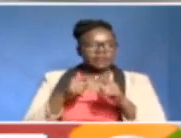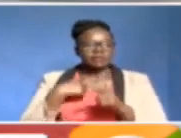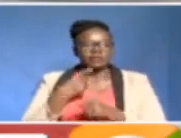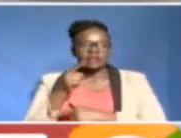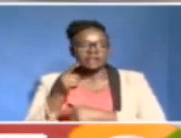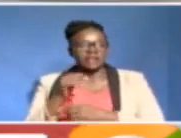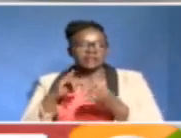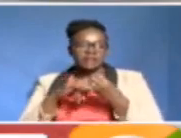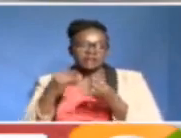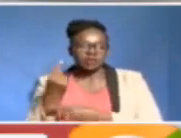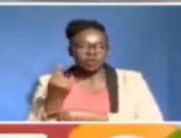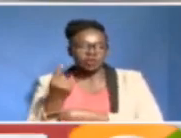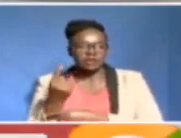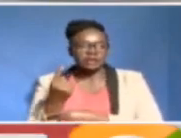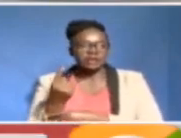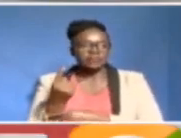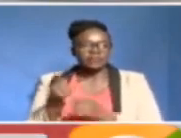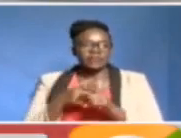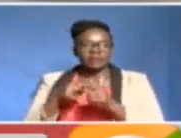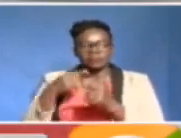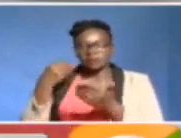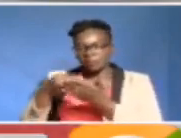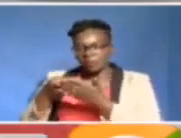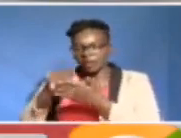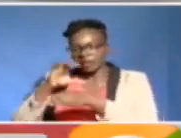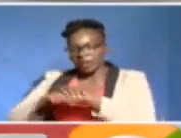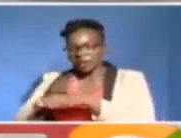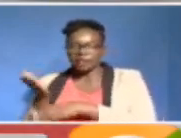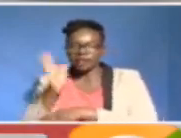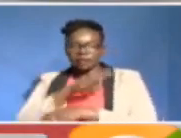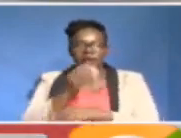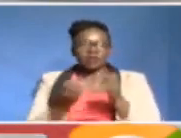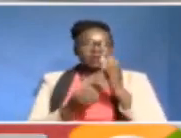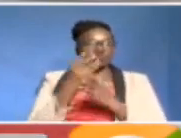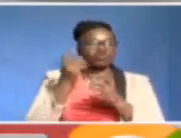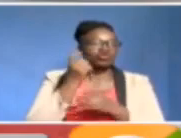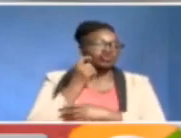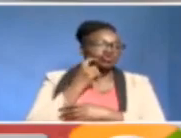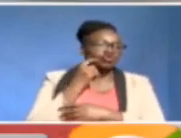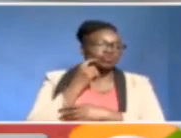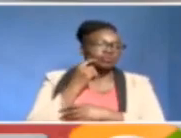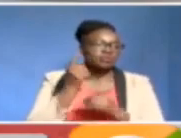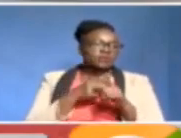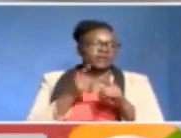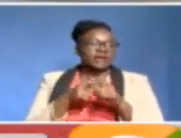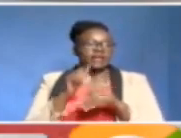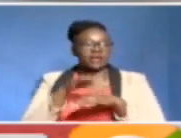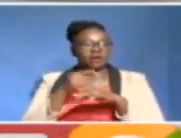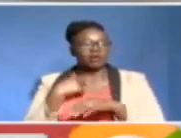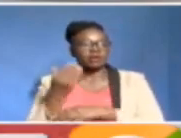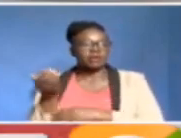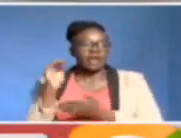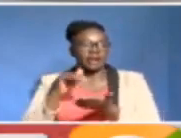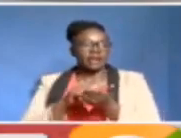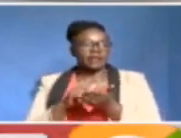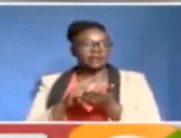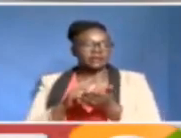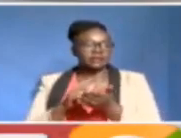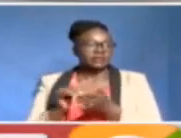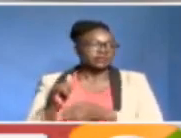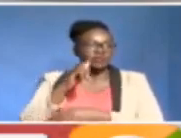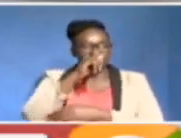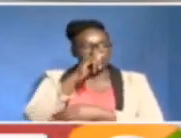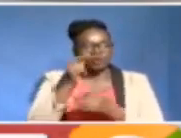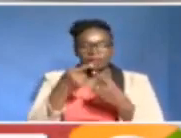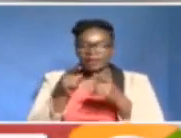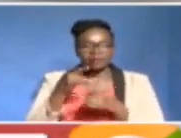that, I got that money. I went back and put up my shop, and I was like, it's not one. So when they called me again, I couldn't be able to do, because